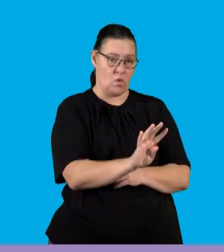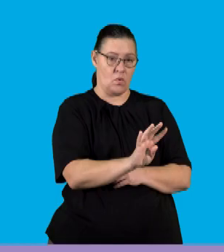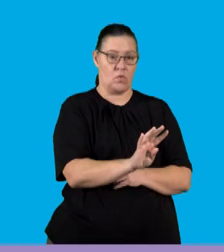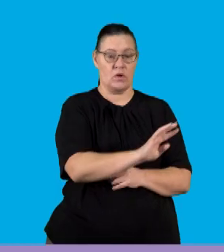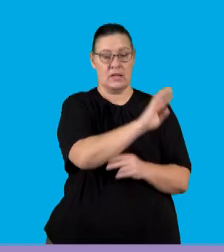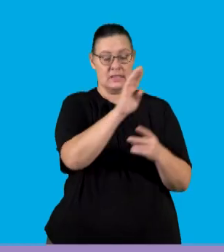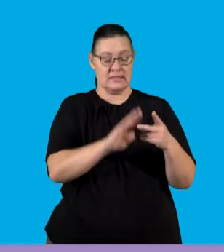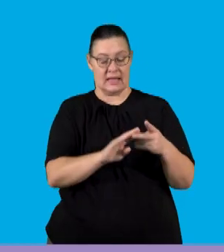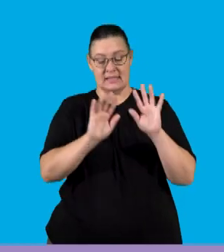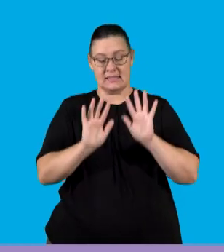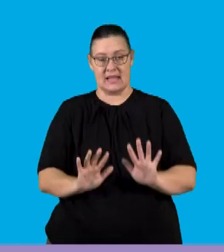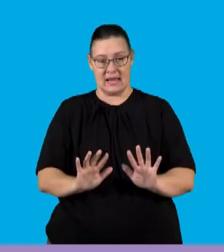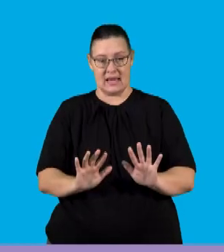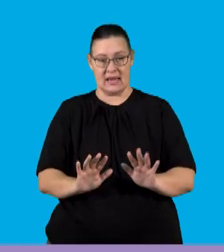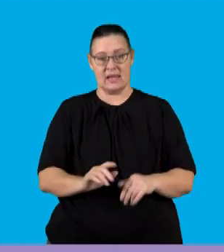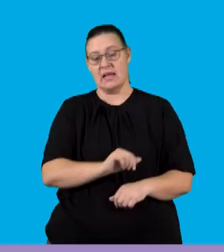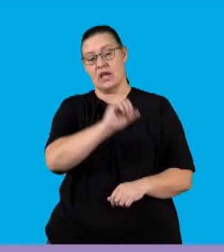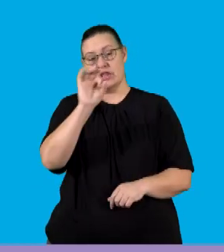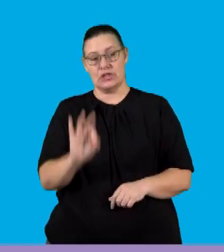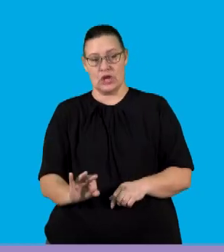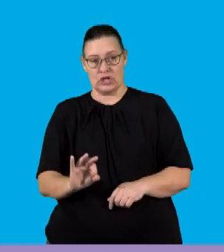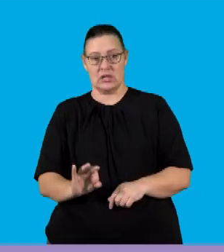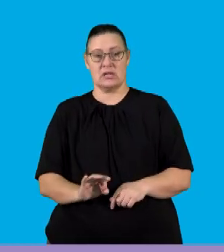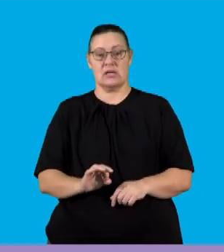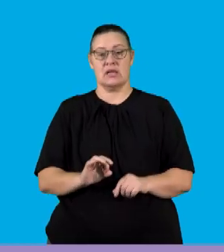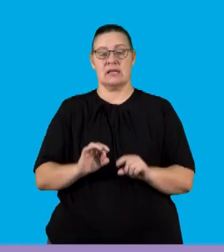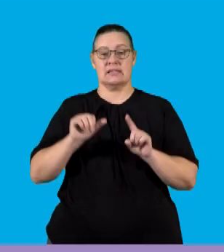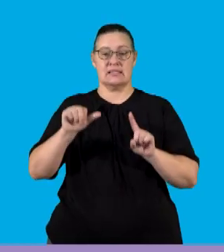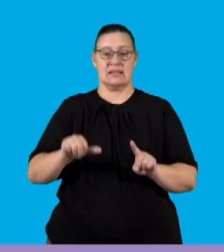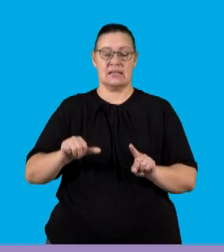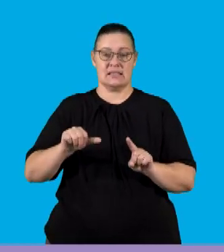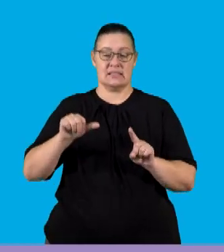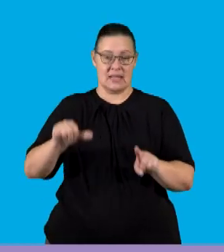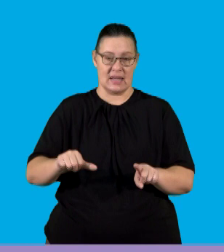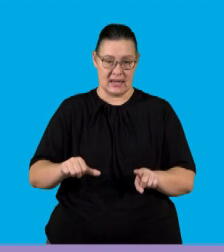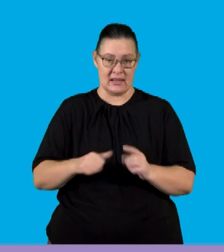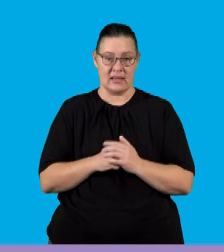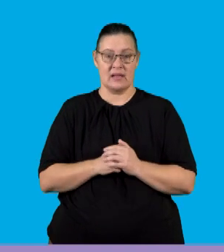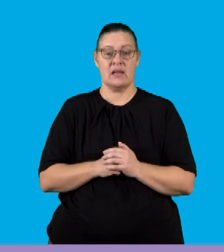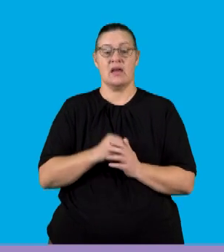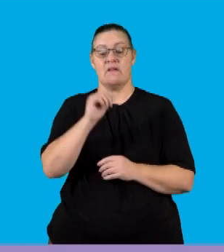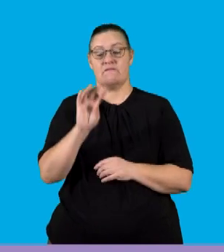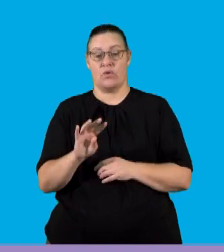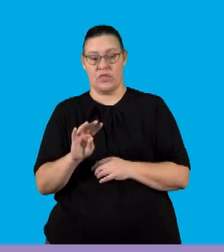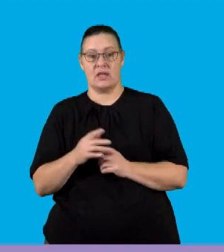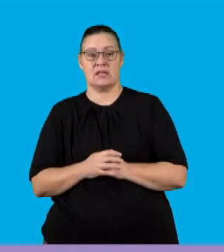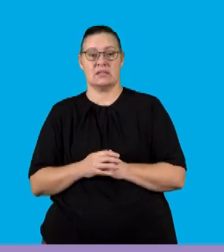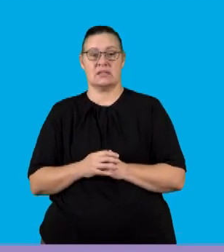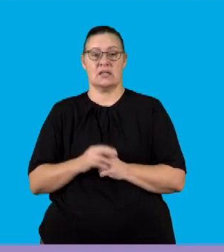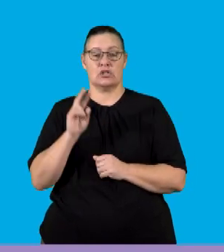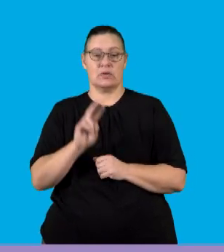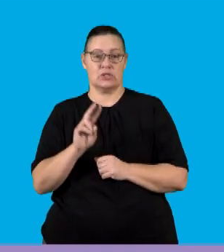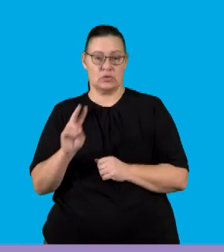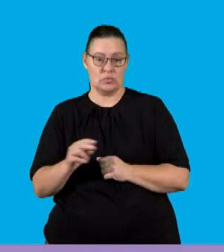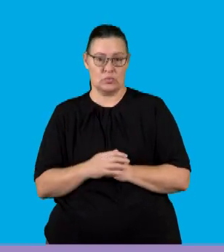4. The second term is our 10. The third term is our 16. Of course, there our fourth term,